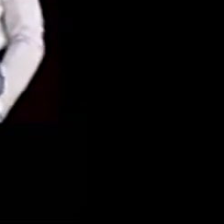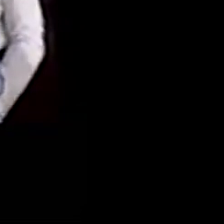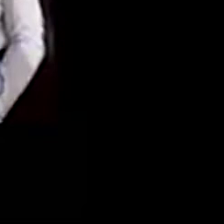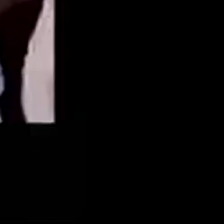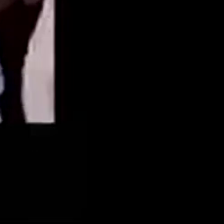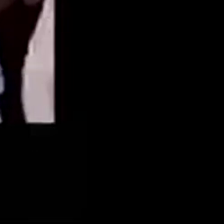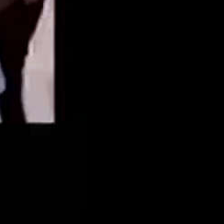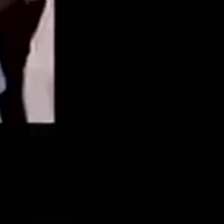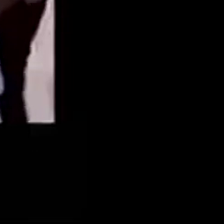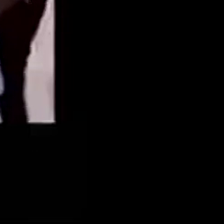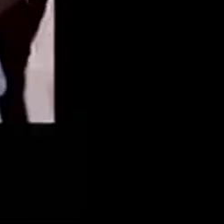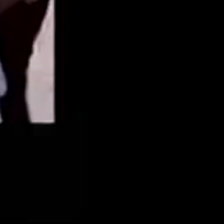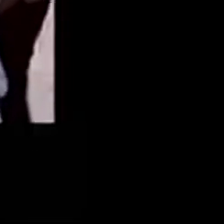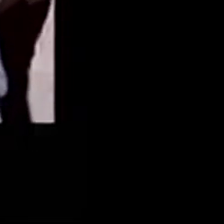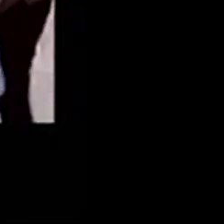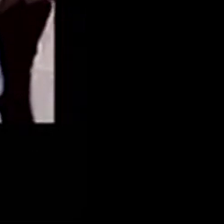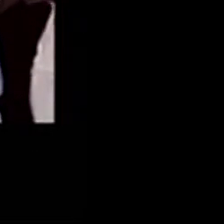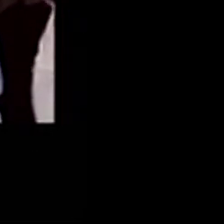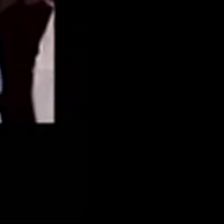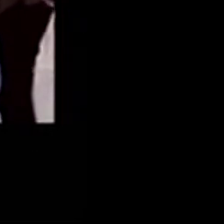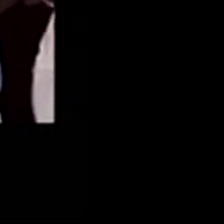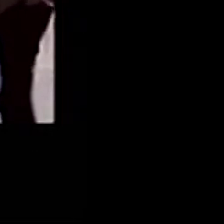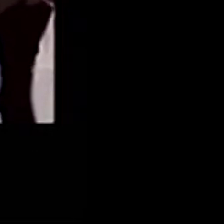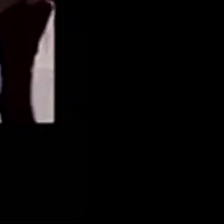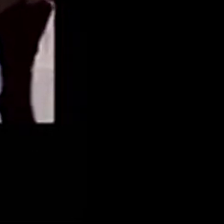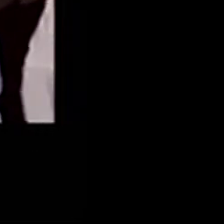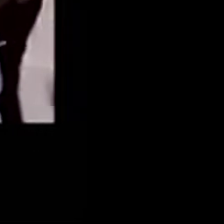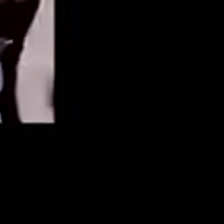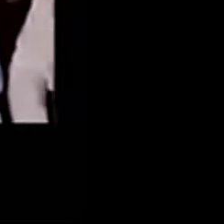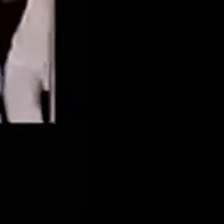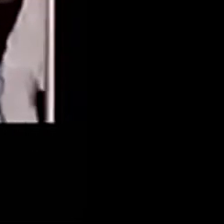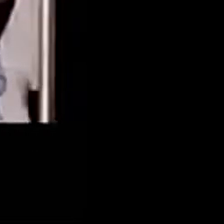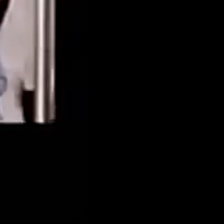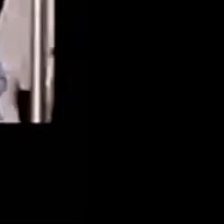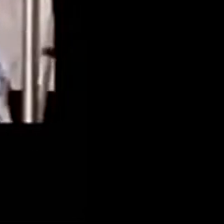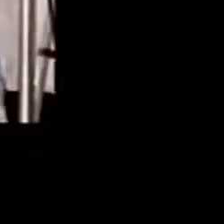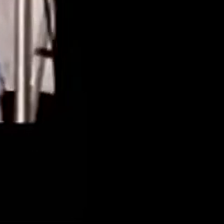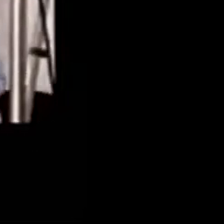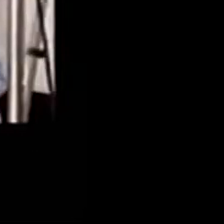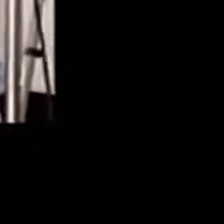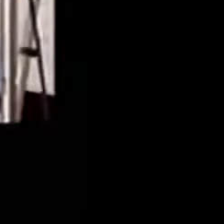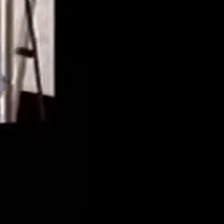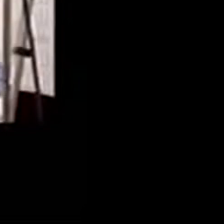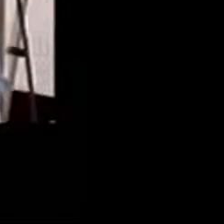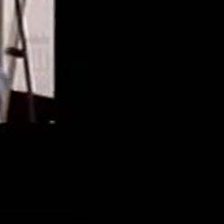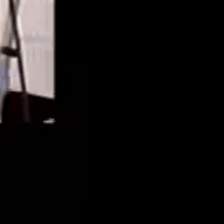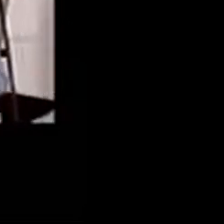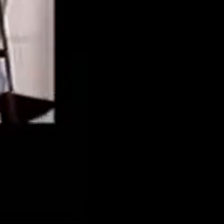end. We will run the race that is set before us. We will run.